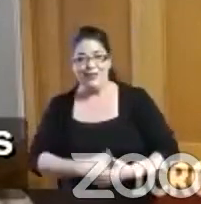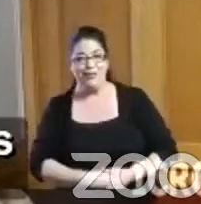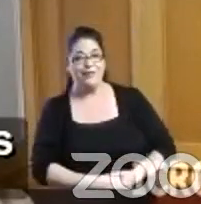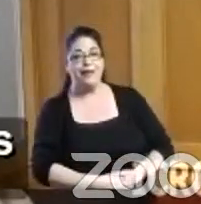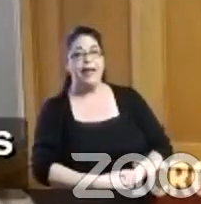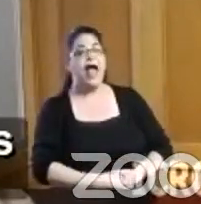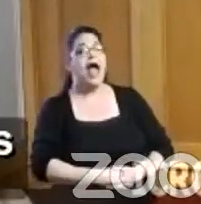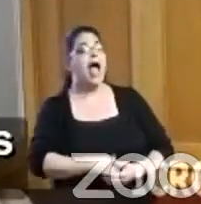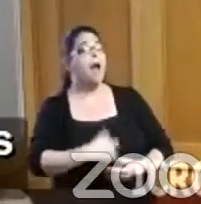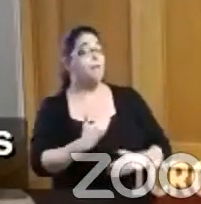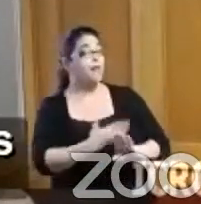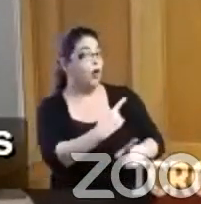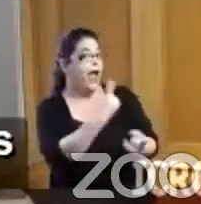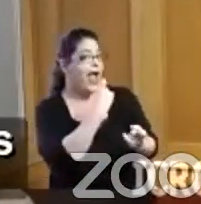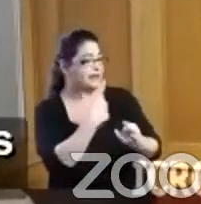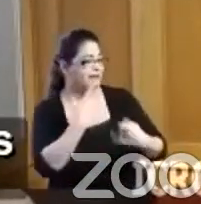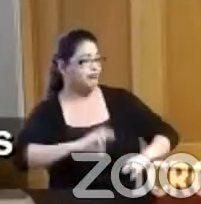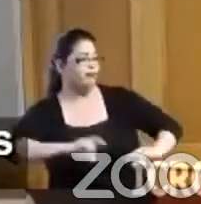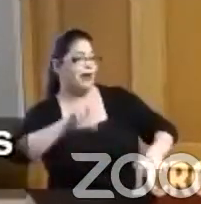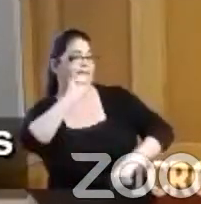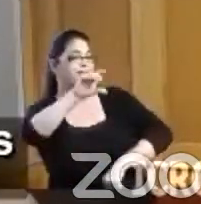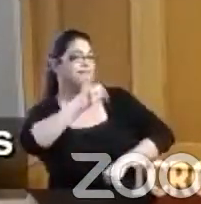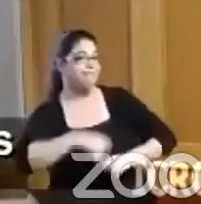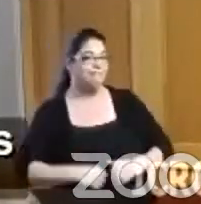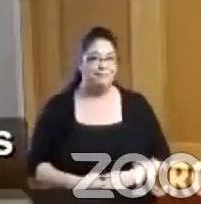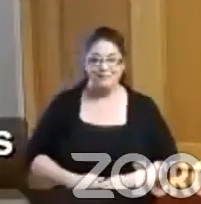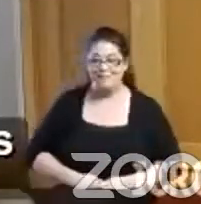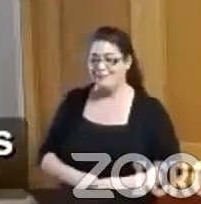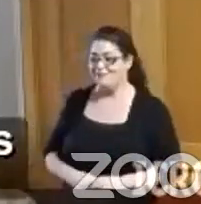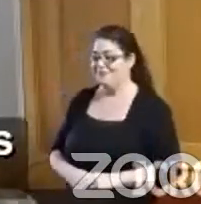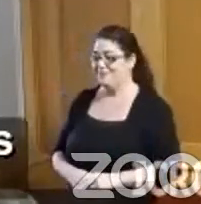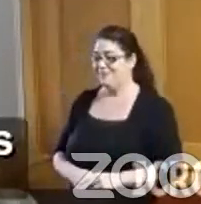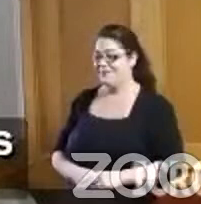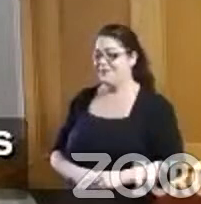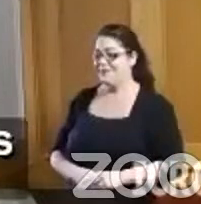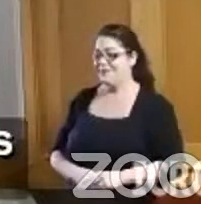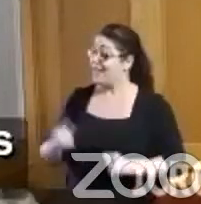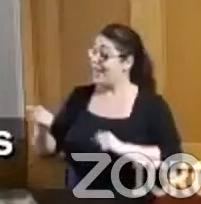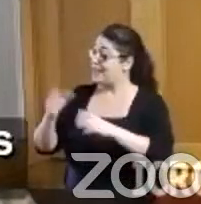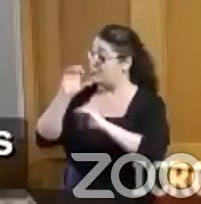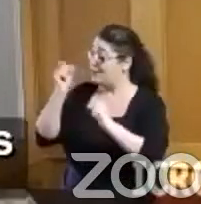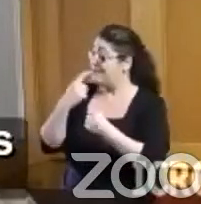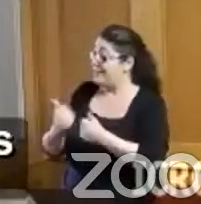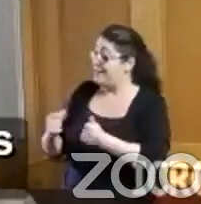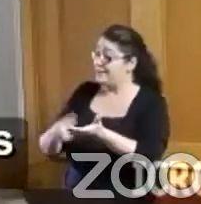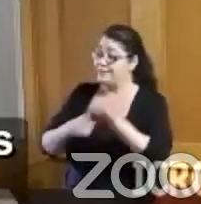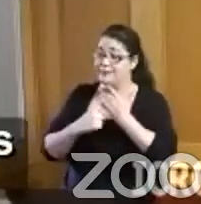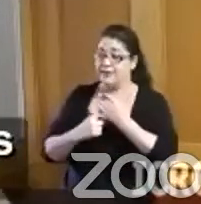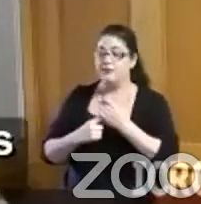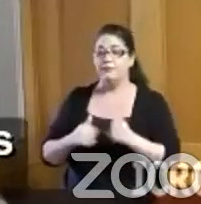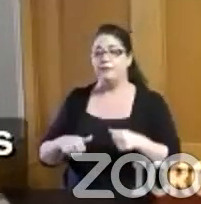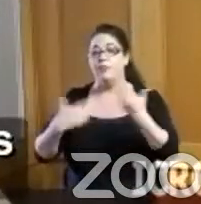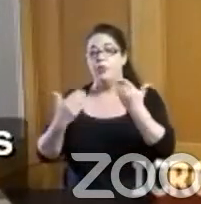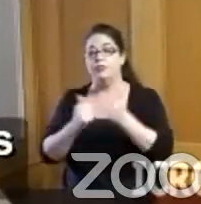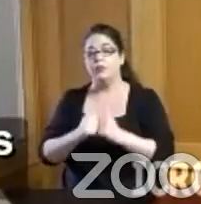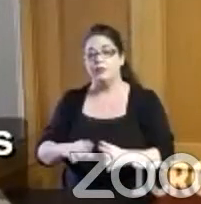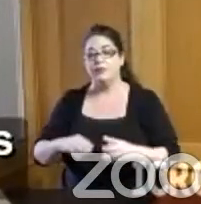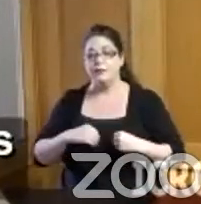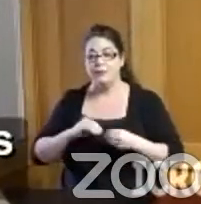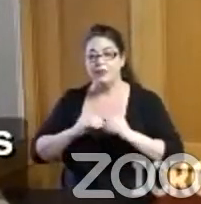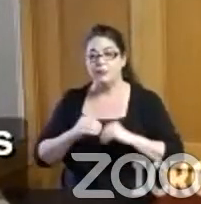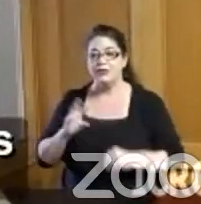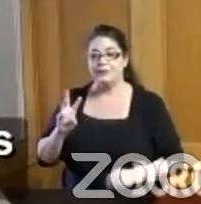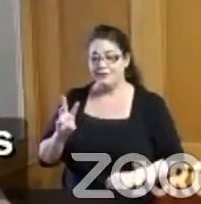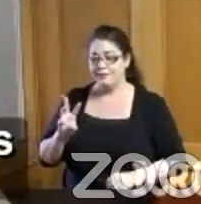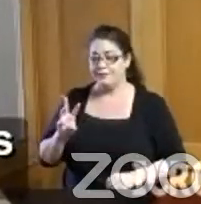your questions before you ask before them. Before we ask. So, okay. So any discussion? I'd like to make a motion to adopt item